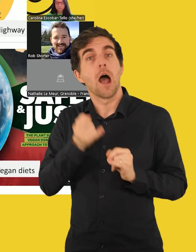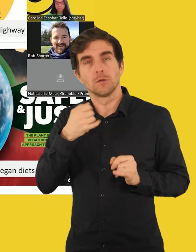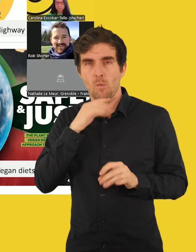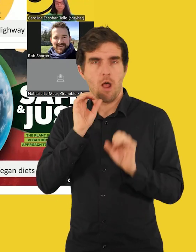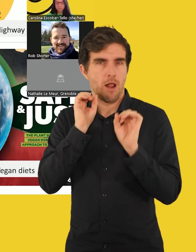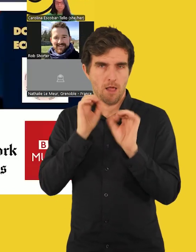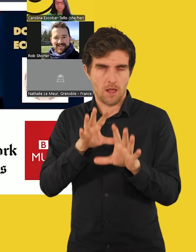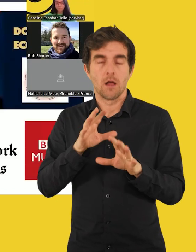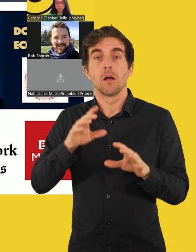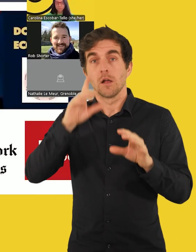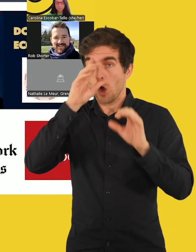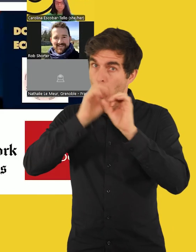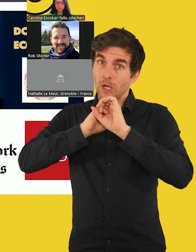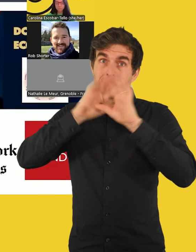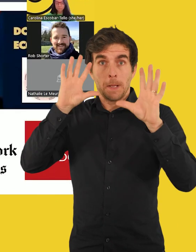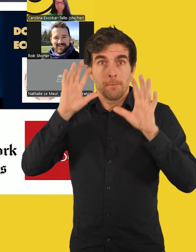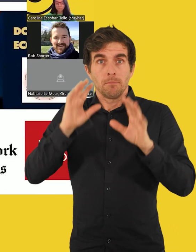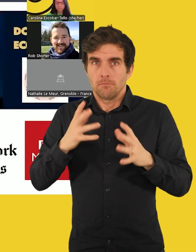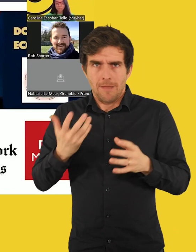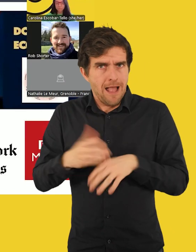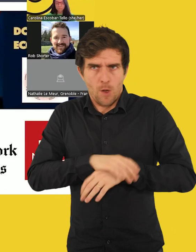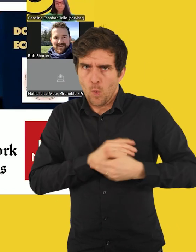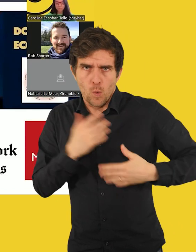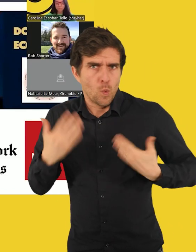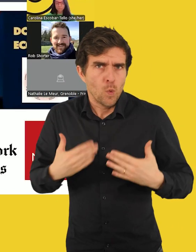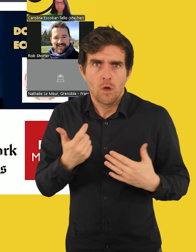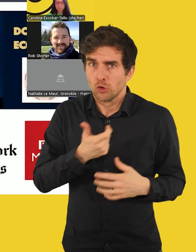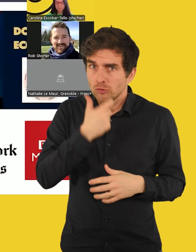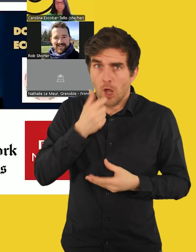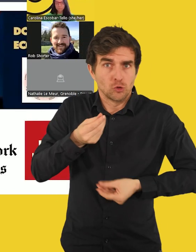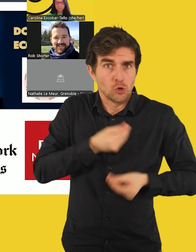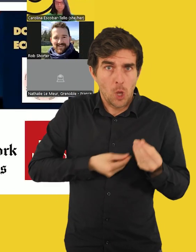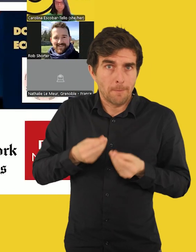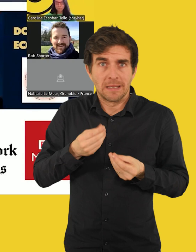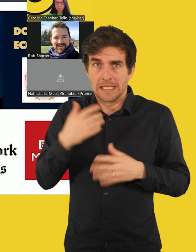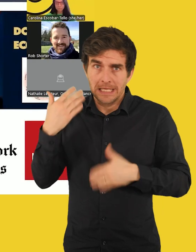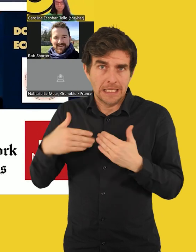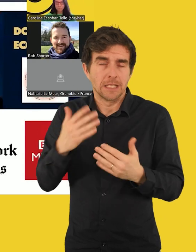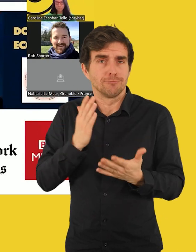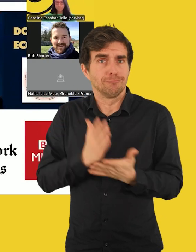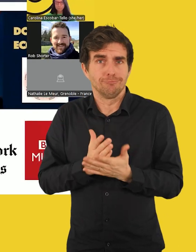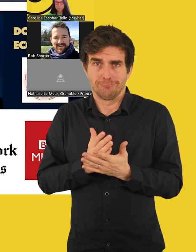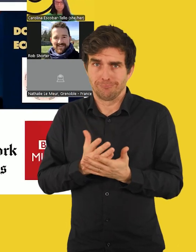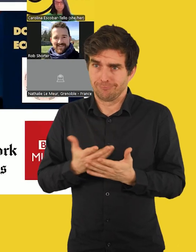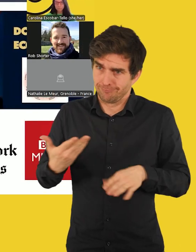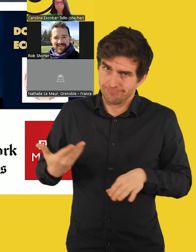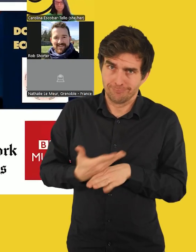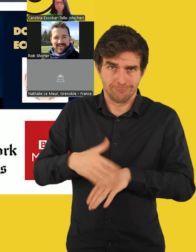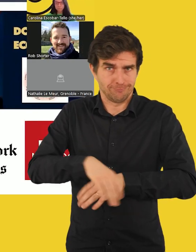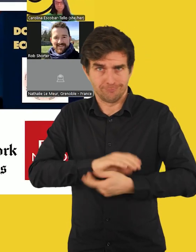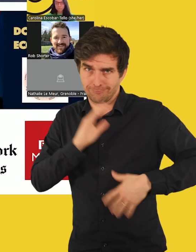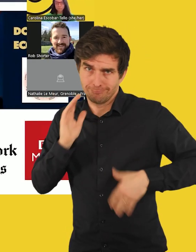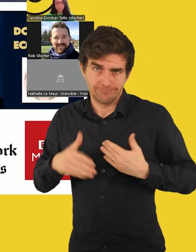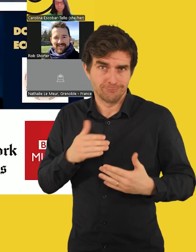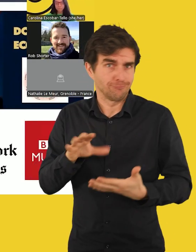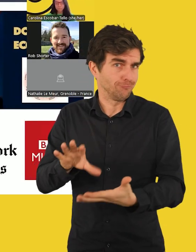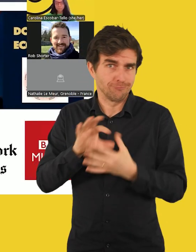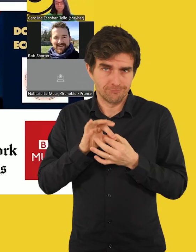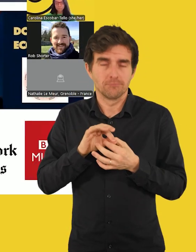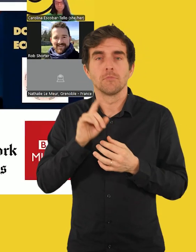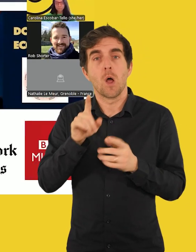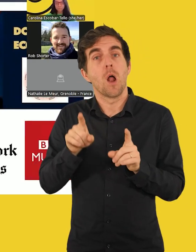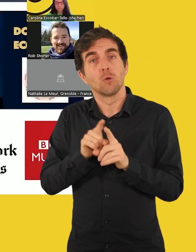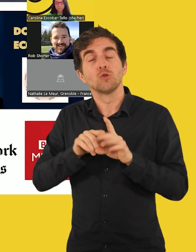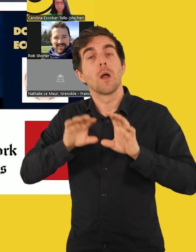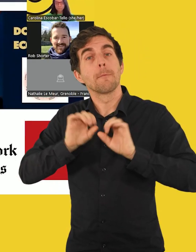And then lastly, I'll bring in and say that the concept and practice of donut economics is being amplified beyond actual practice that everyone here has